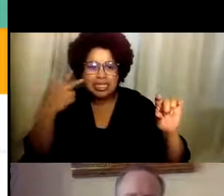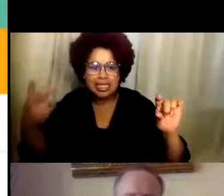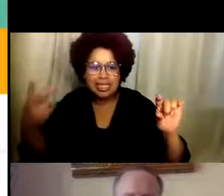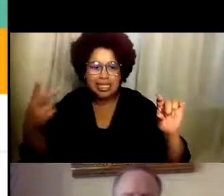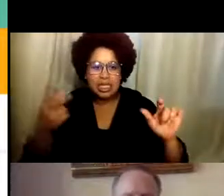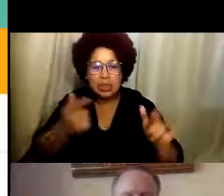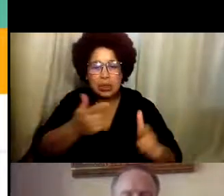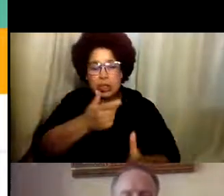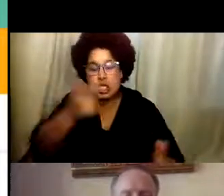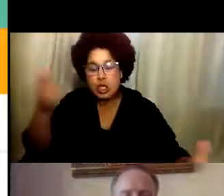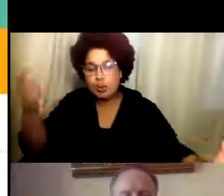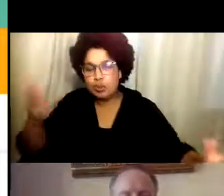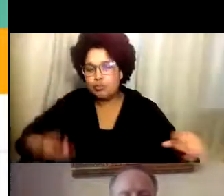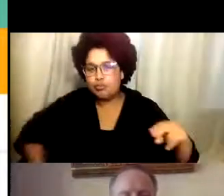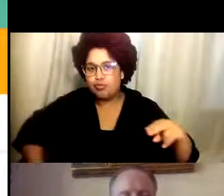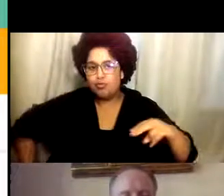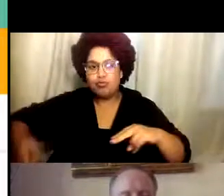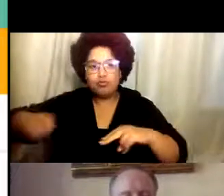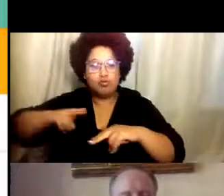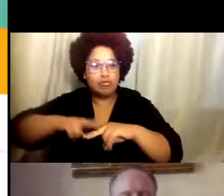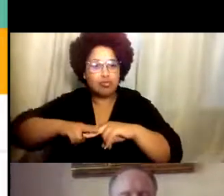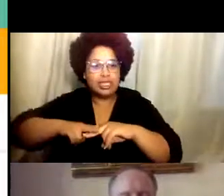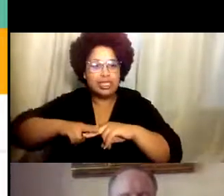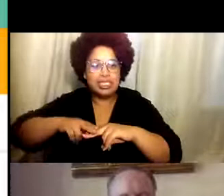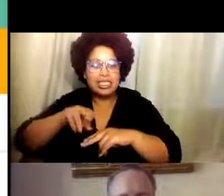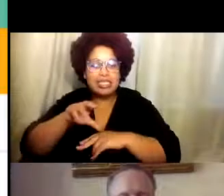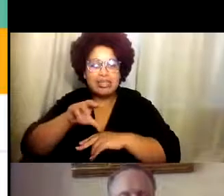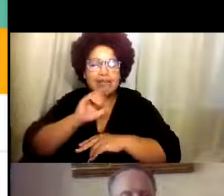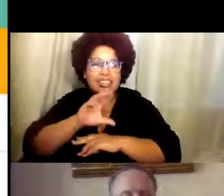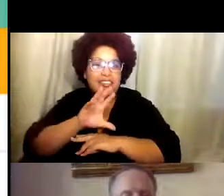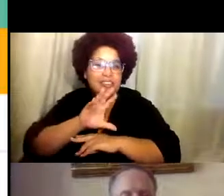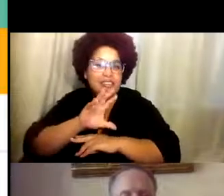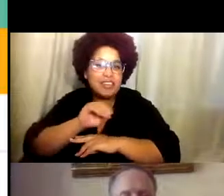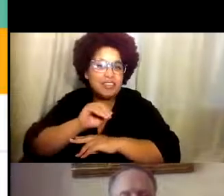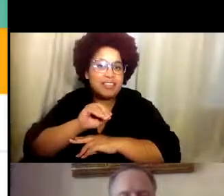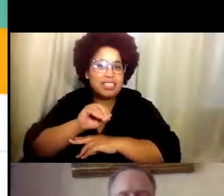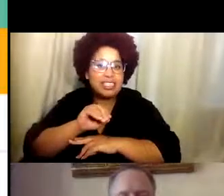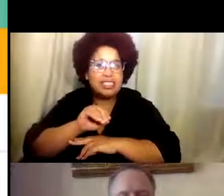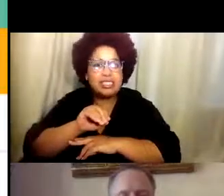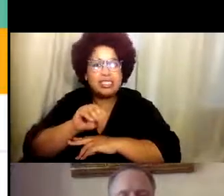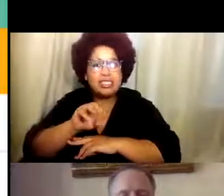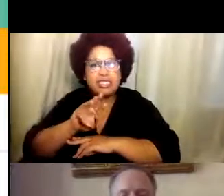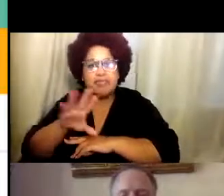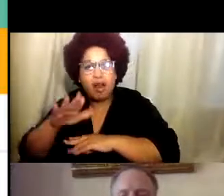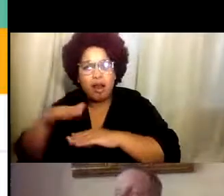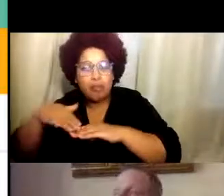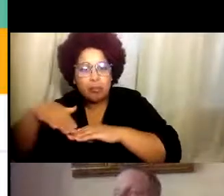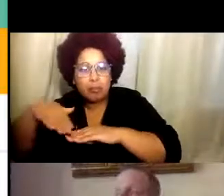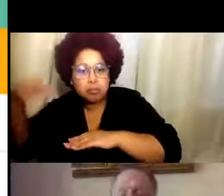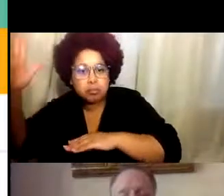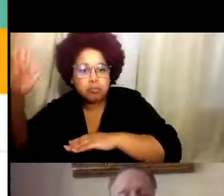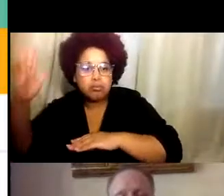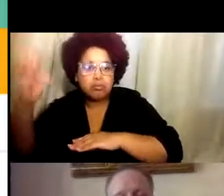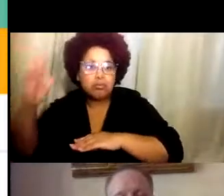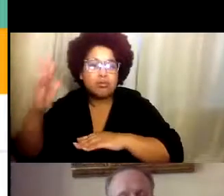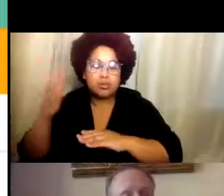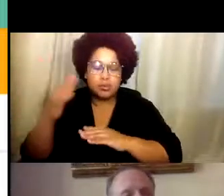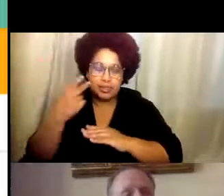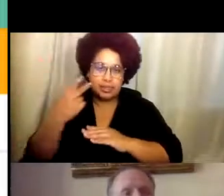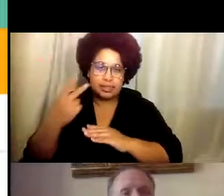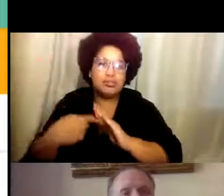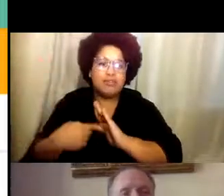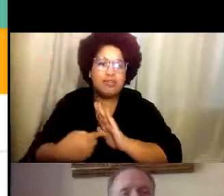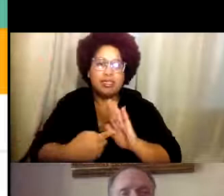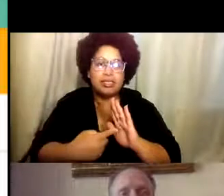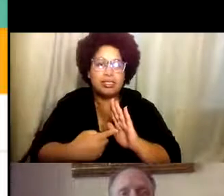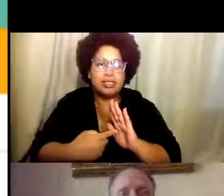huge increase once you hit 50, 65 and older. And this has been reflected,